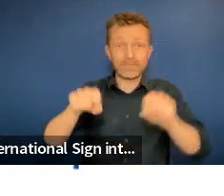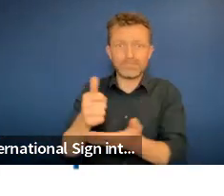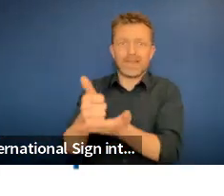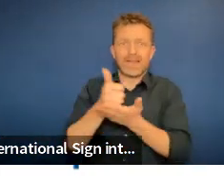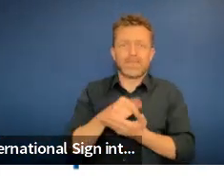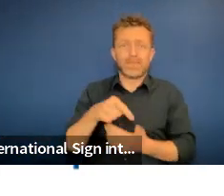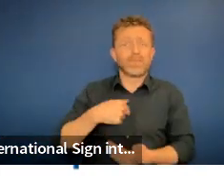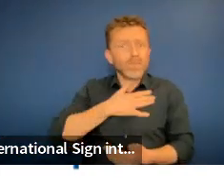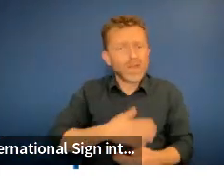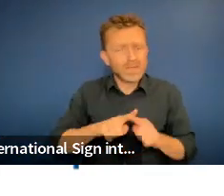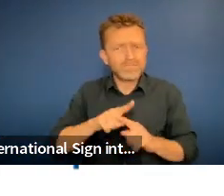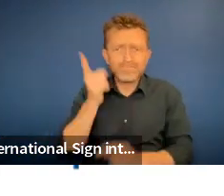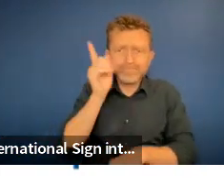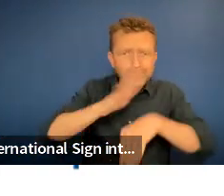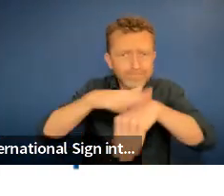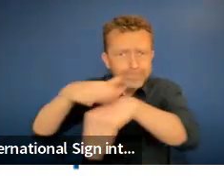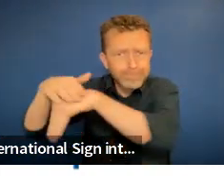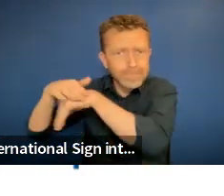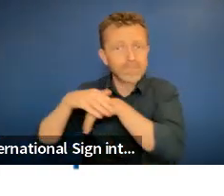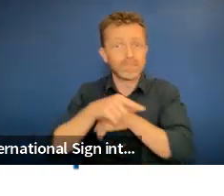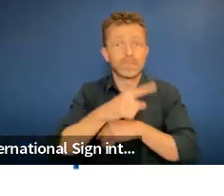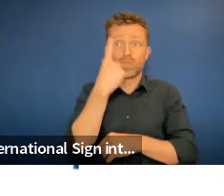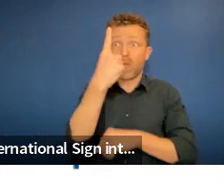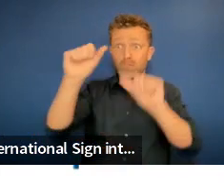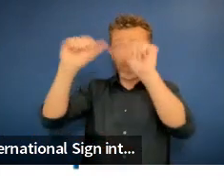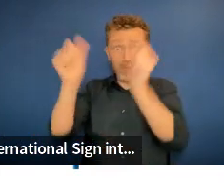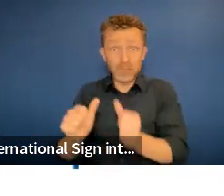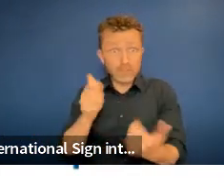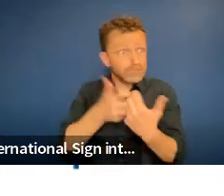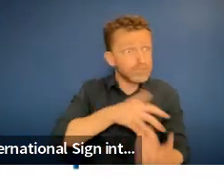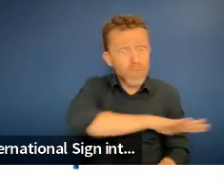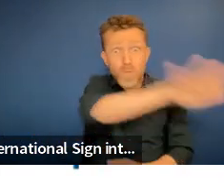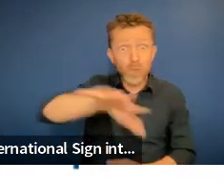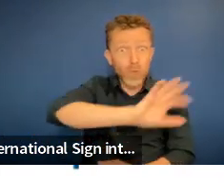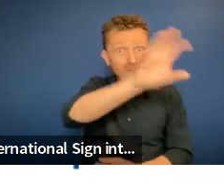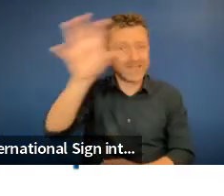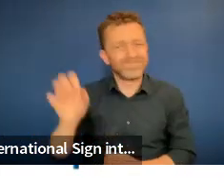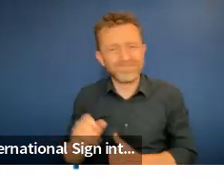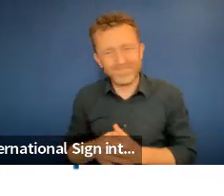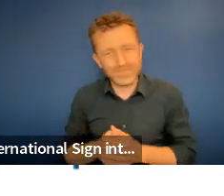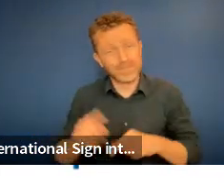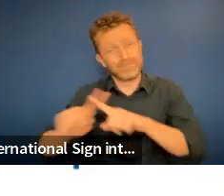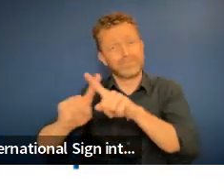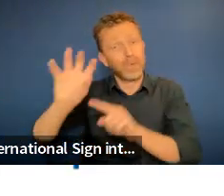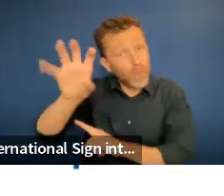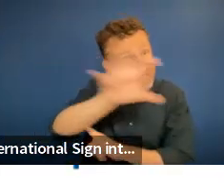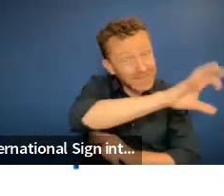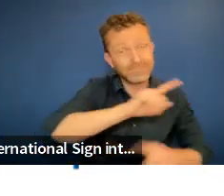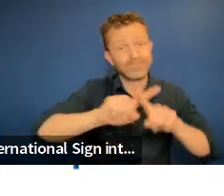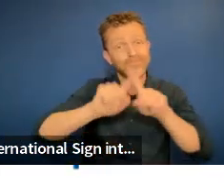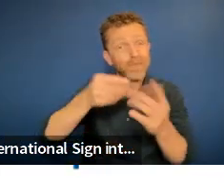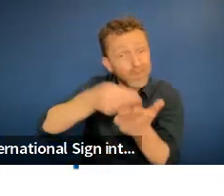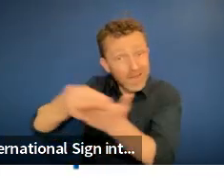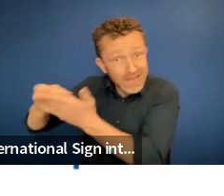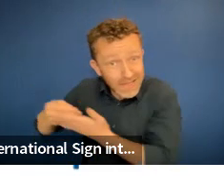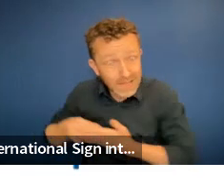or public-private, or the funding coming from different streams, whether health, social protection, whether education,